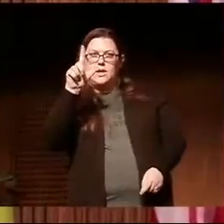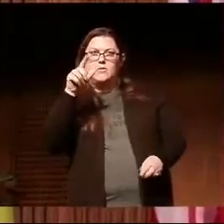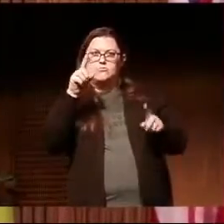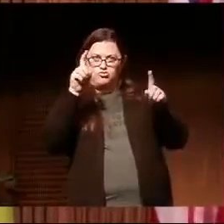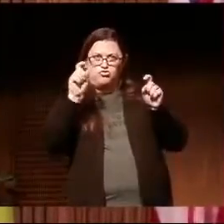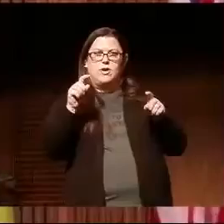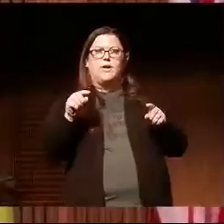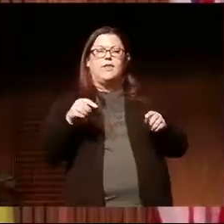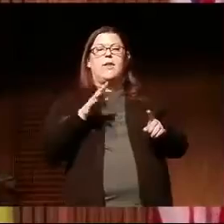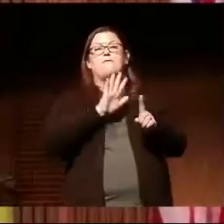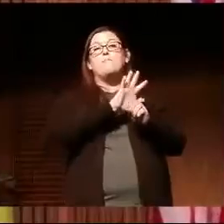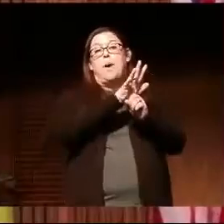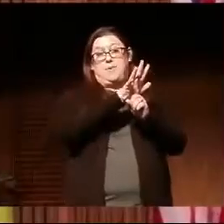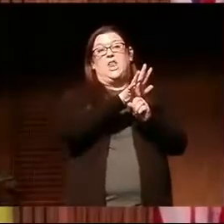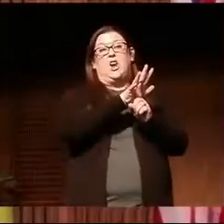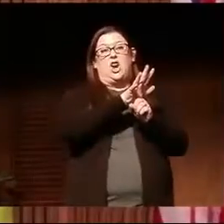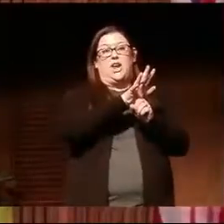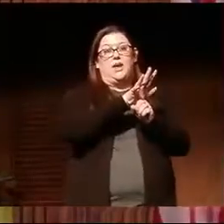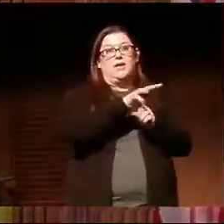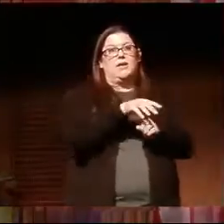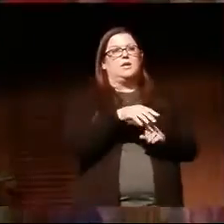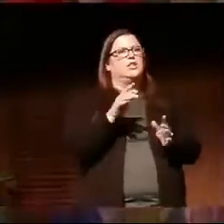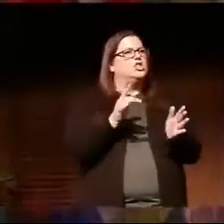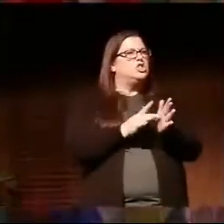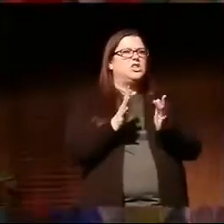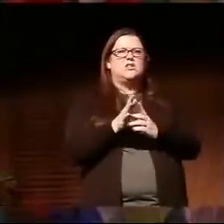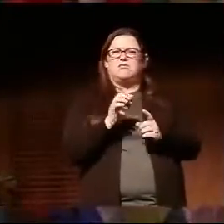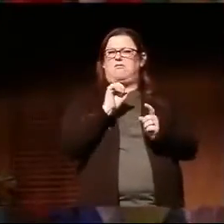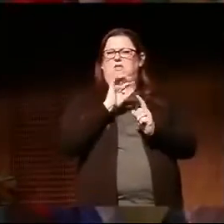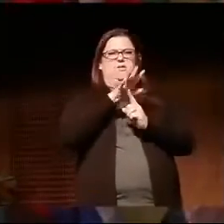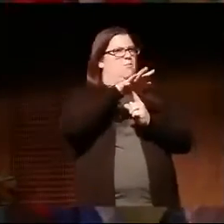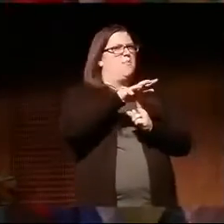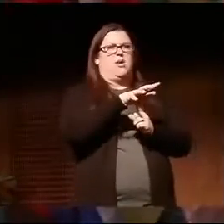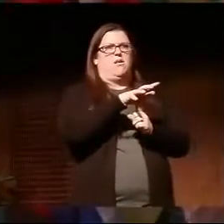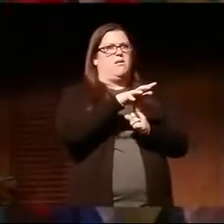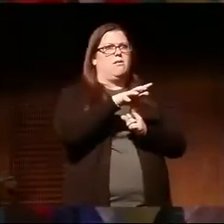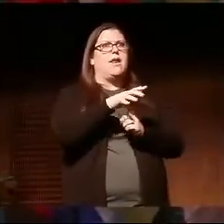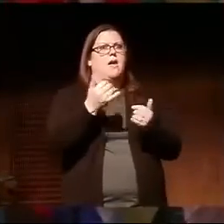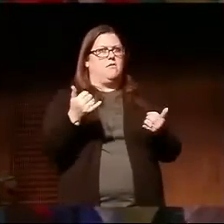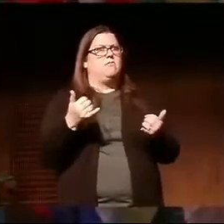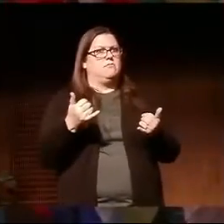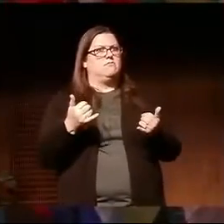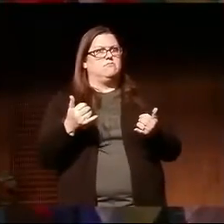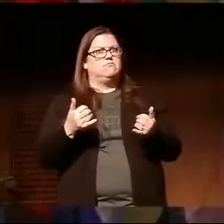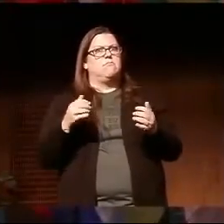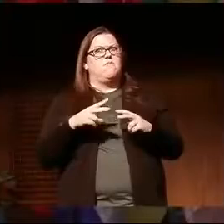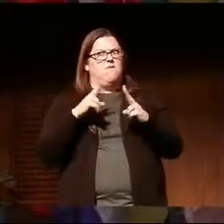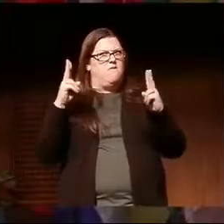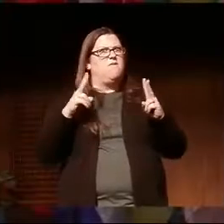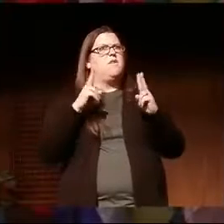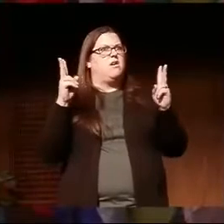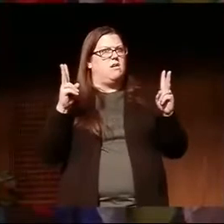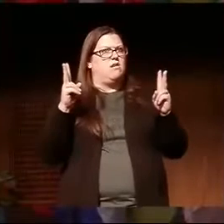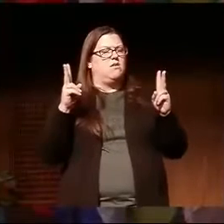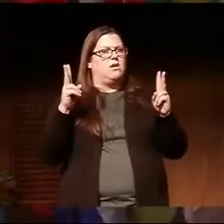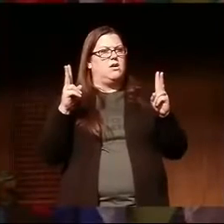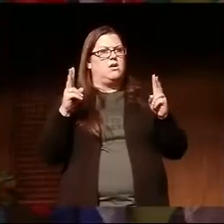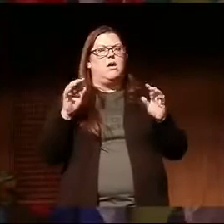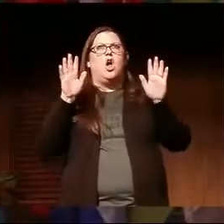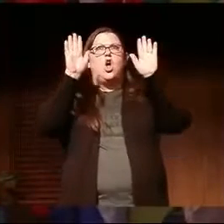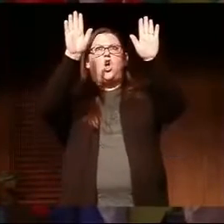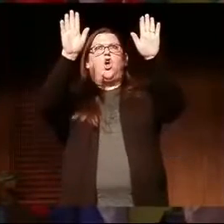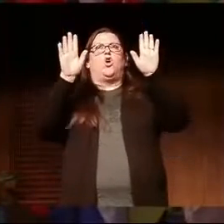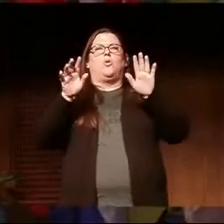Jesus is immensely popular at this time. Back in verse 21, a great